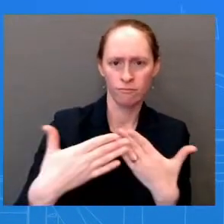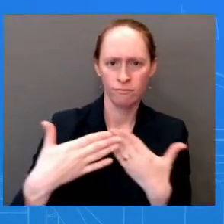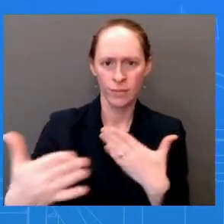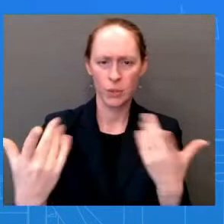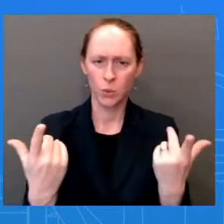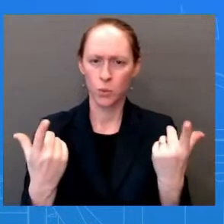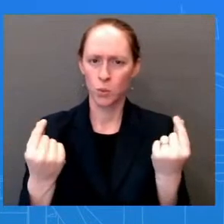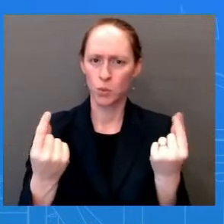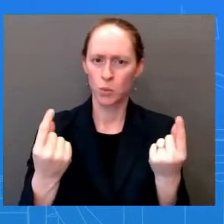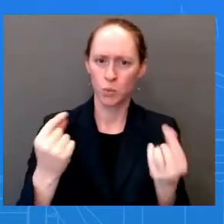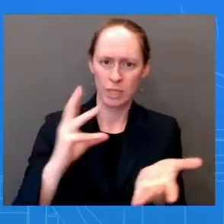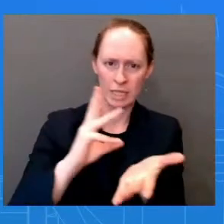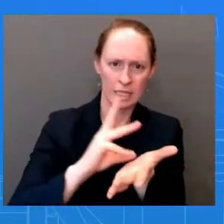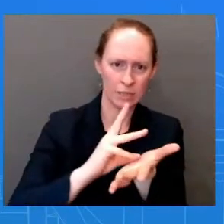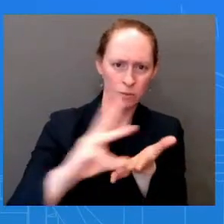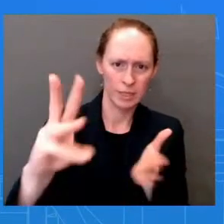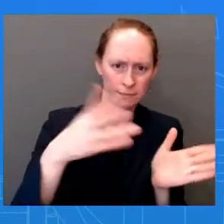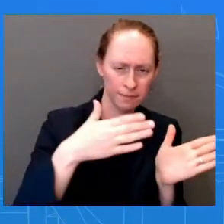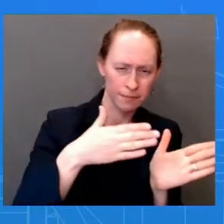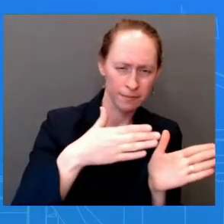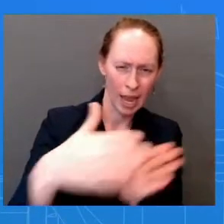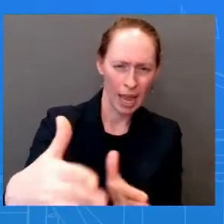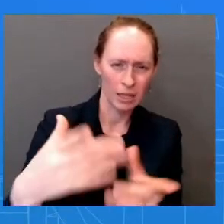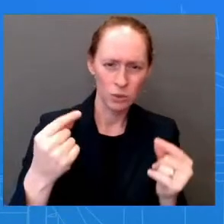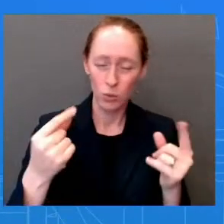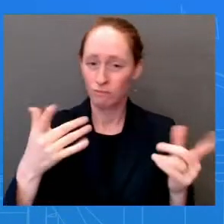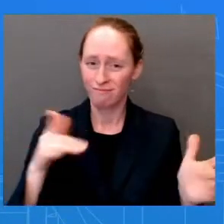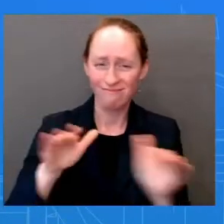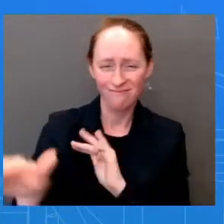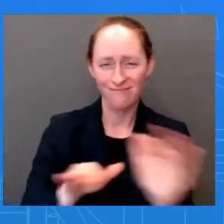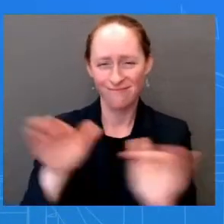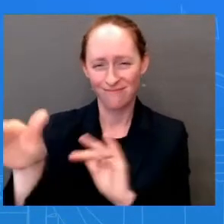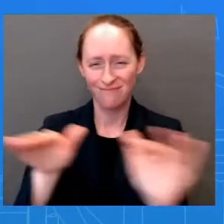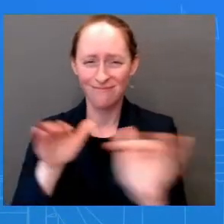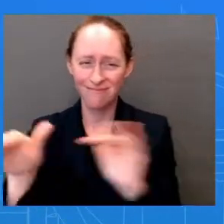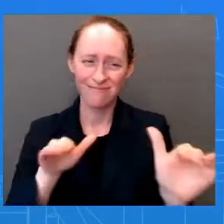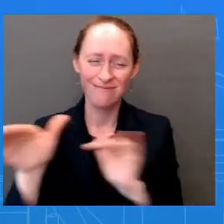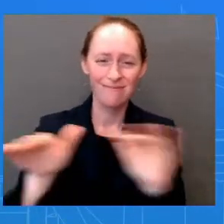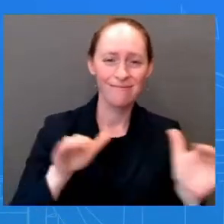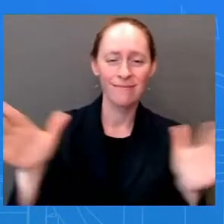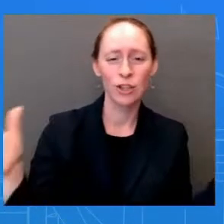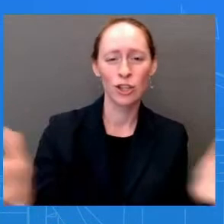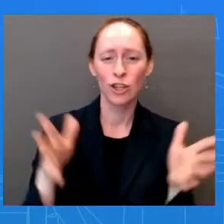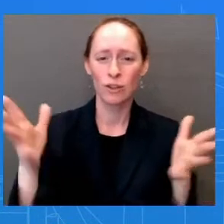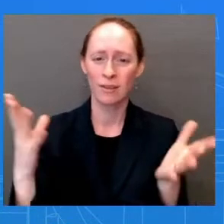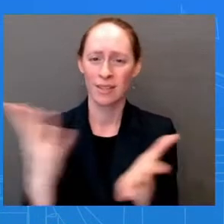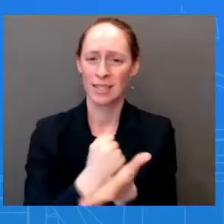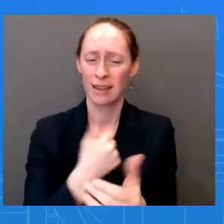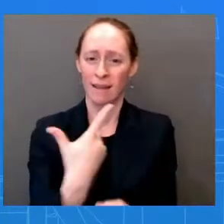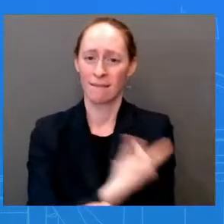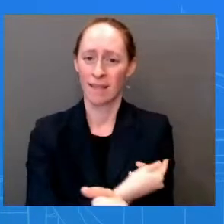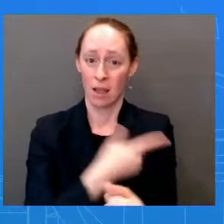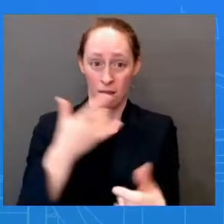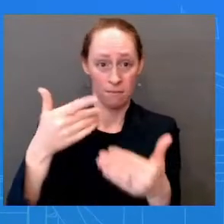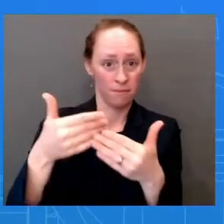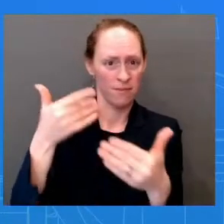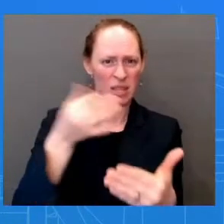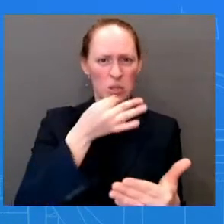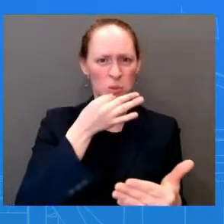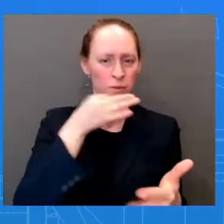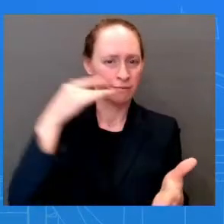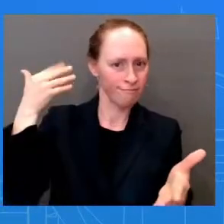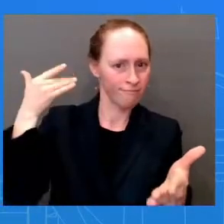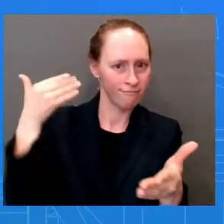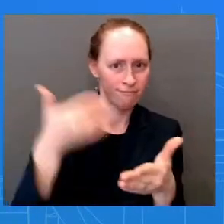shots before the cold and winter season really settles in. Now, I want to start off by saying we are heartened to say that we are not alone in this